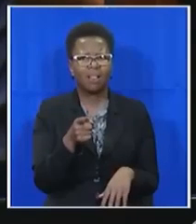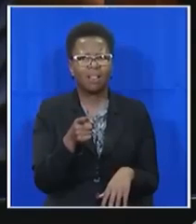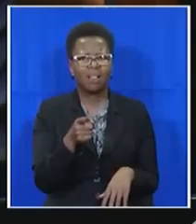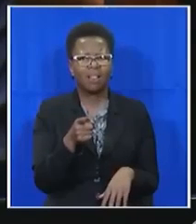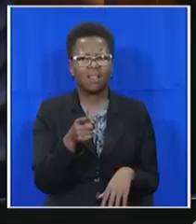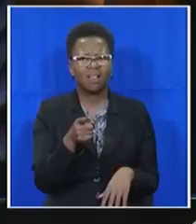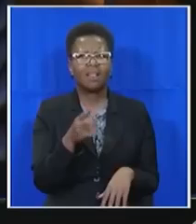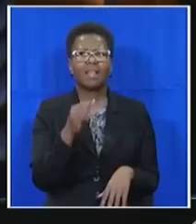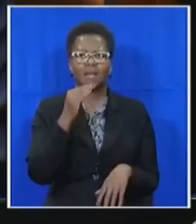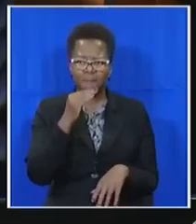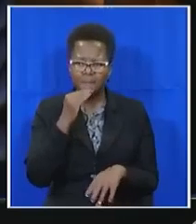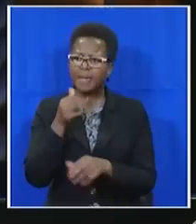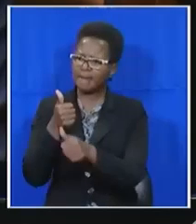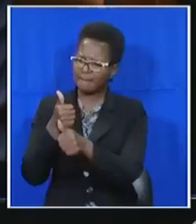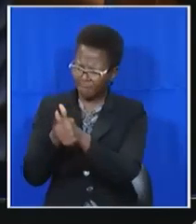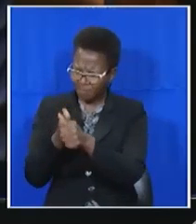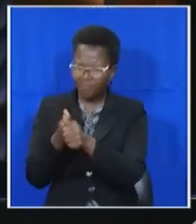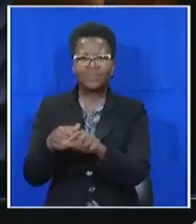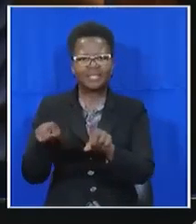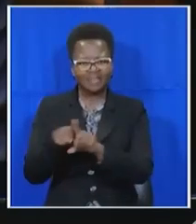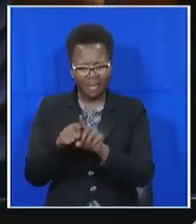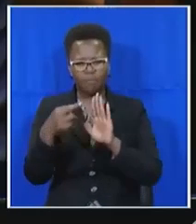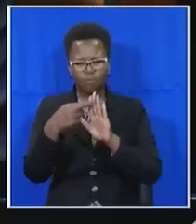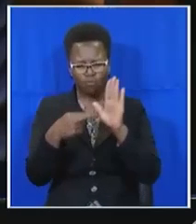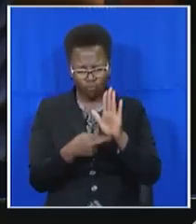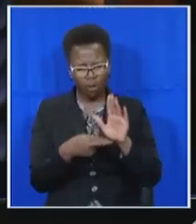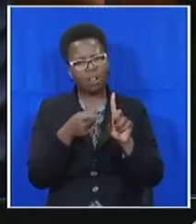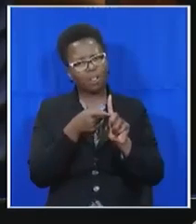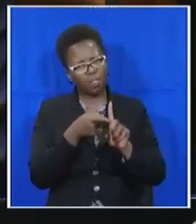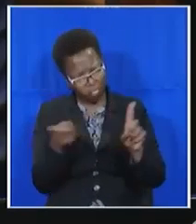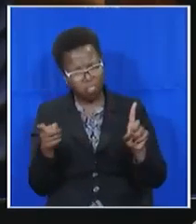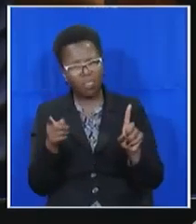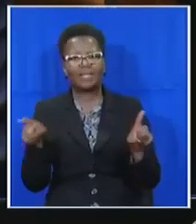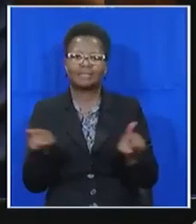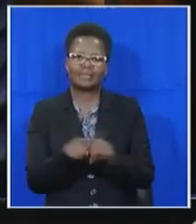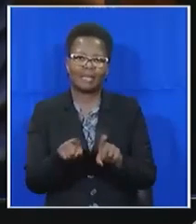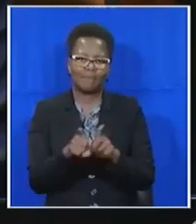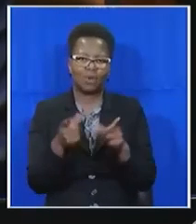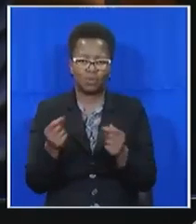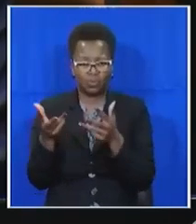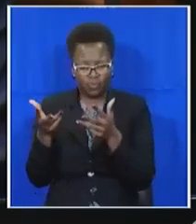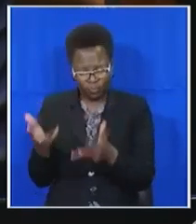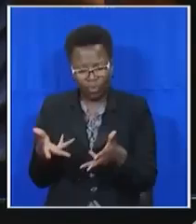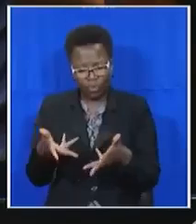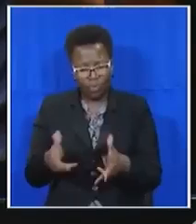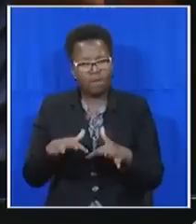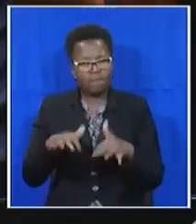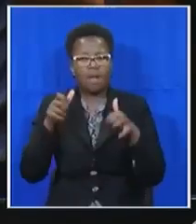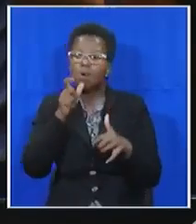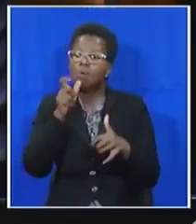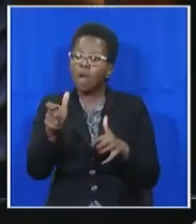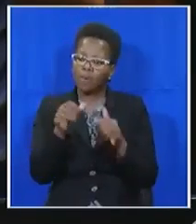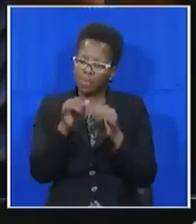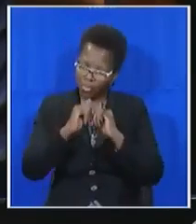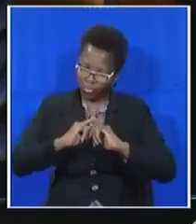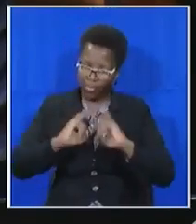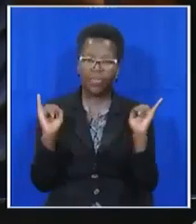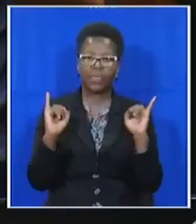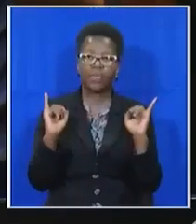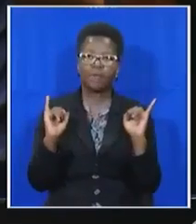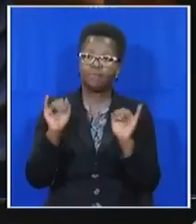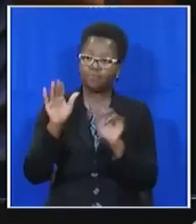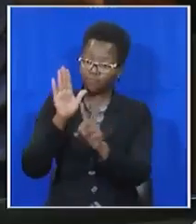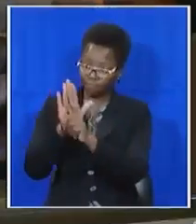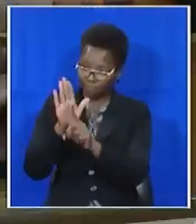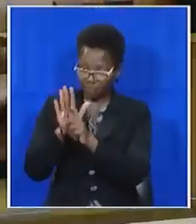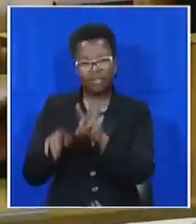are yourself being out of order and violating rules of inoffensive language. Honorable, And you yourself